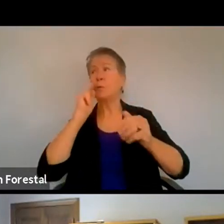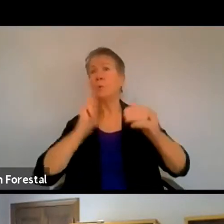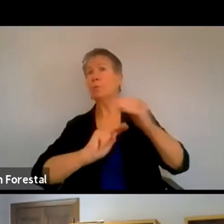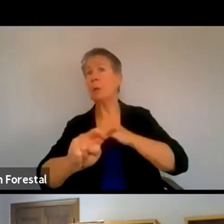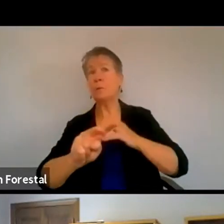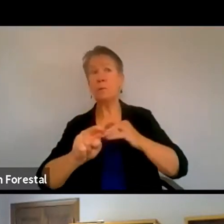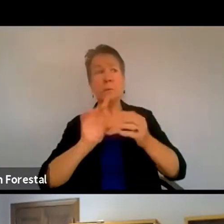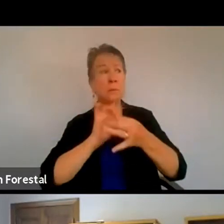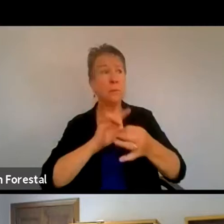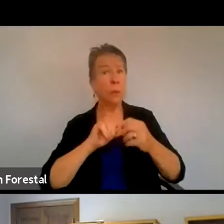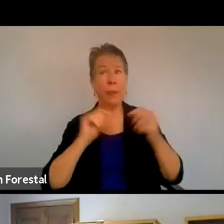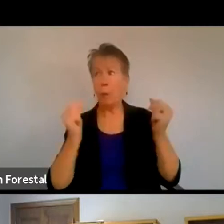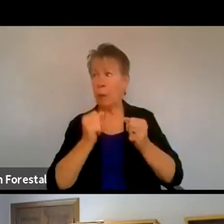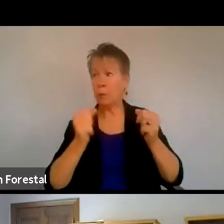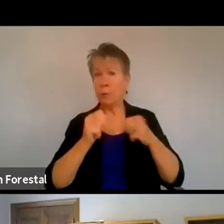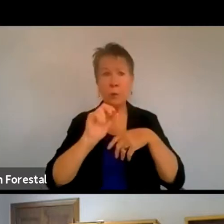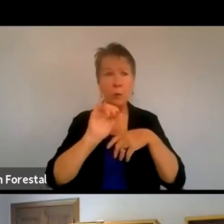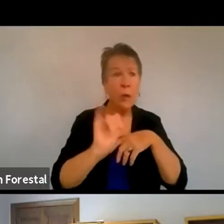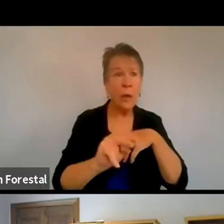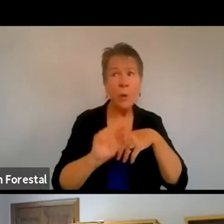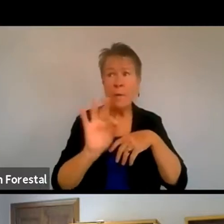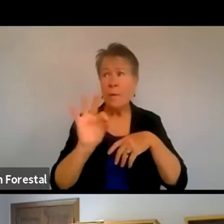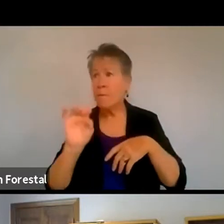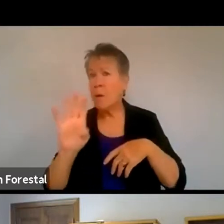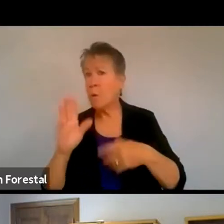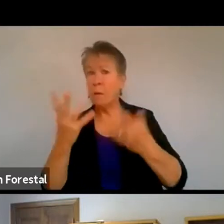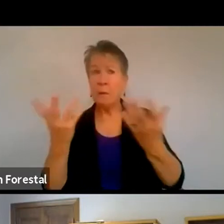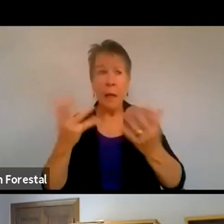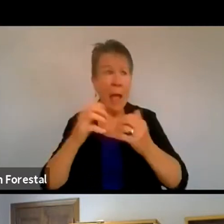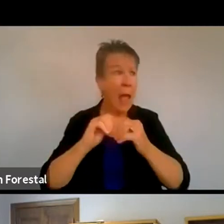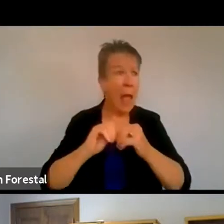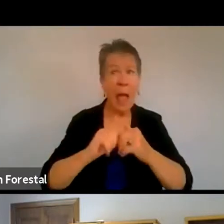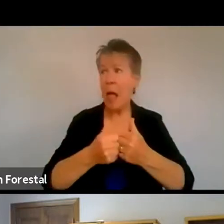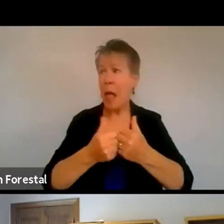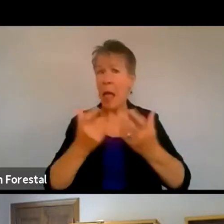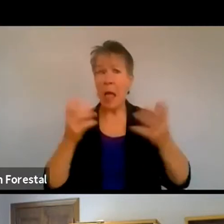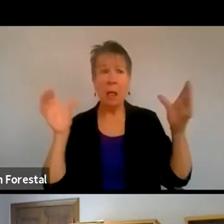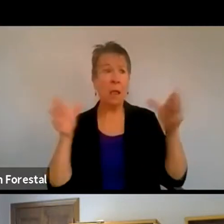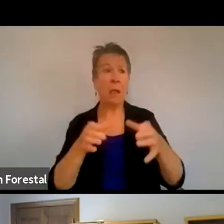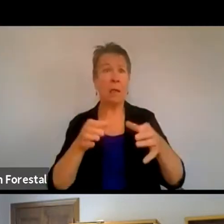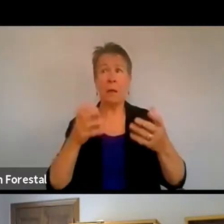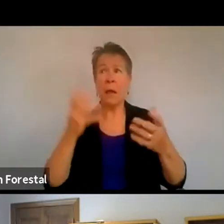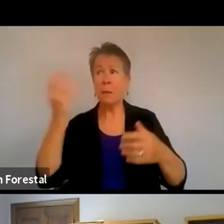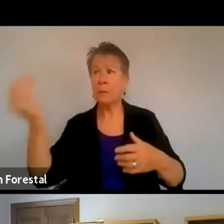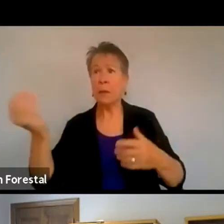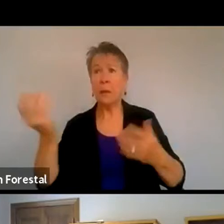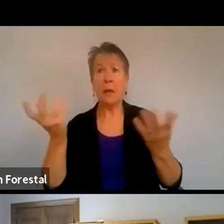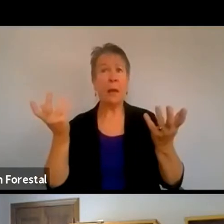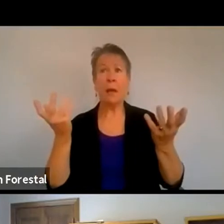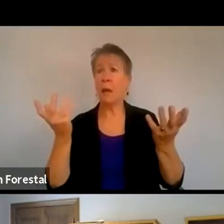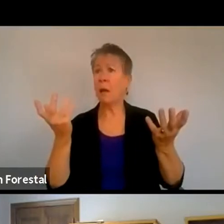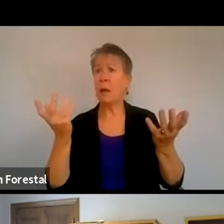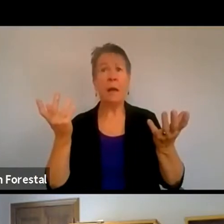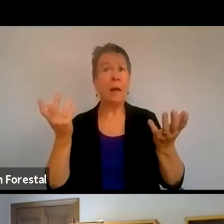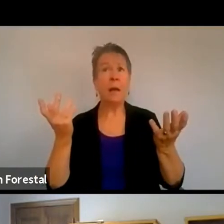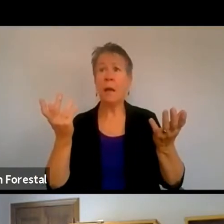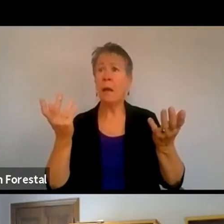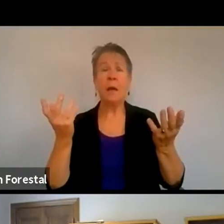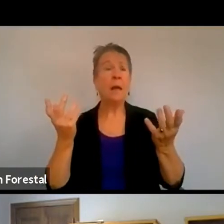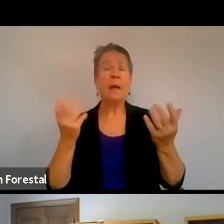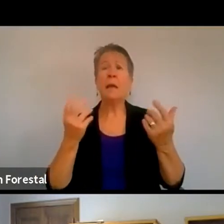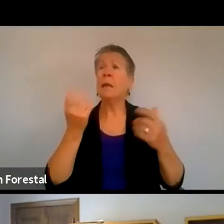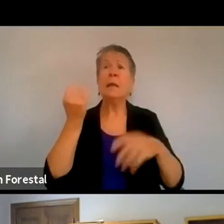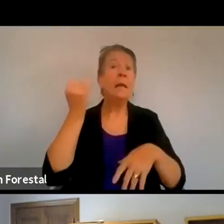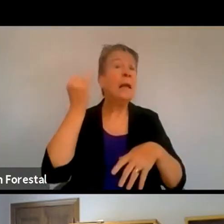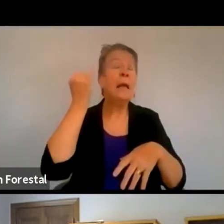headed? Especially if we don't break the back of it now. And weather in New Jersey in the 20s and